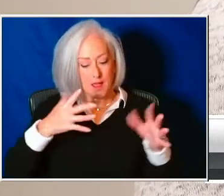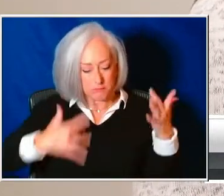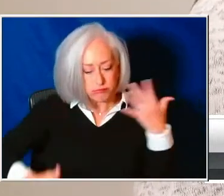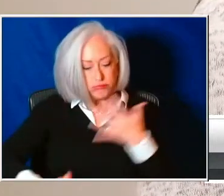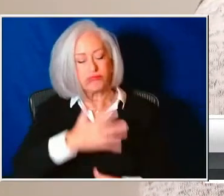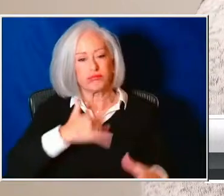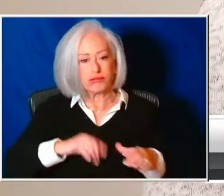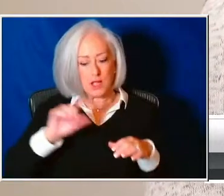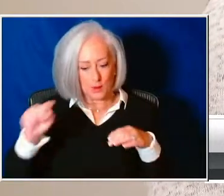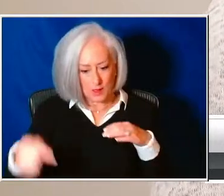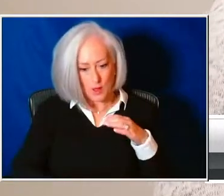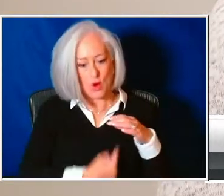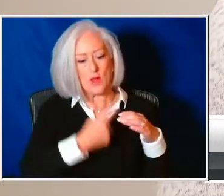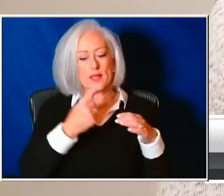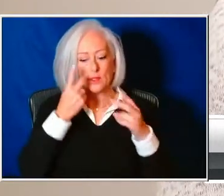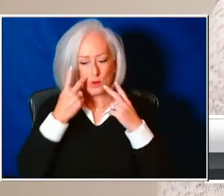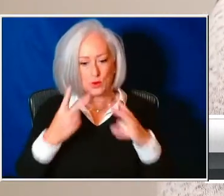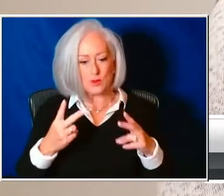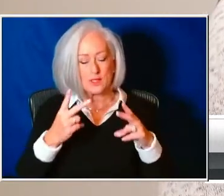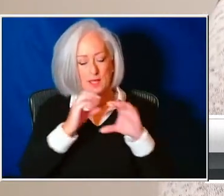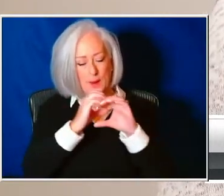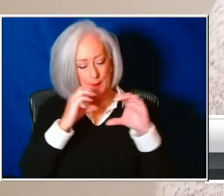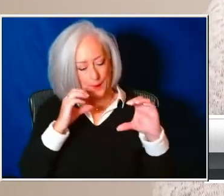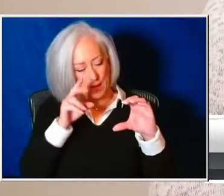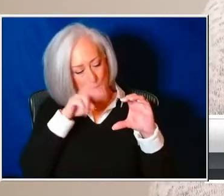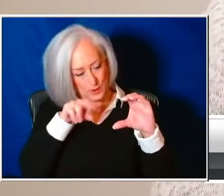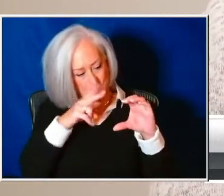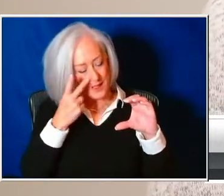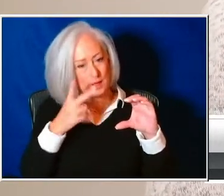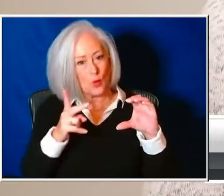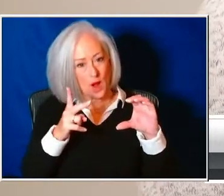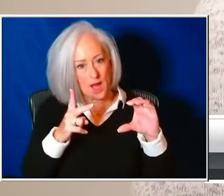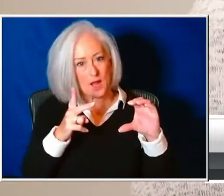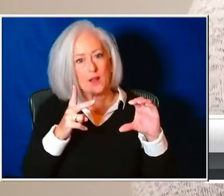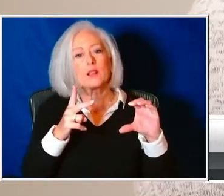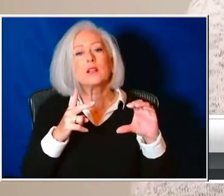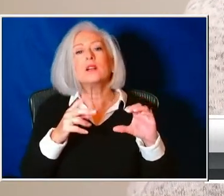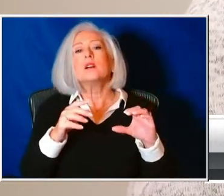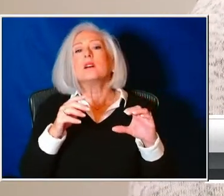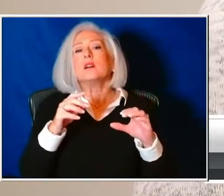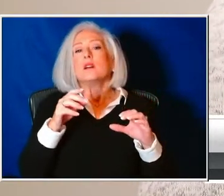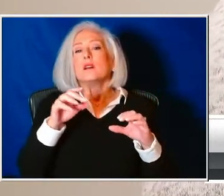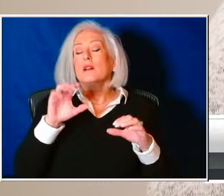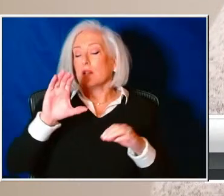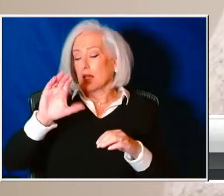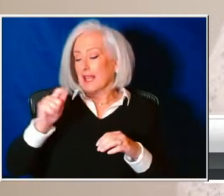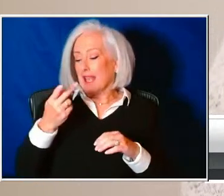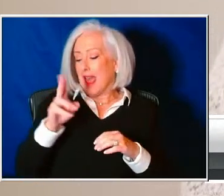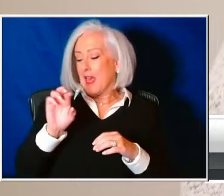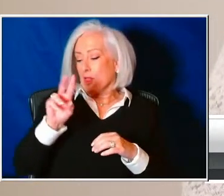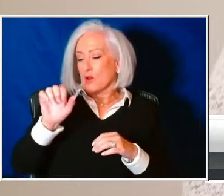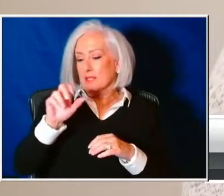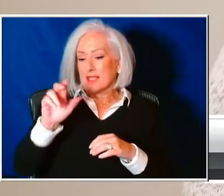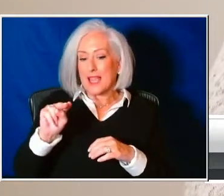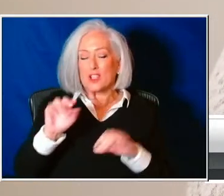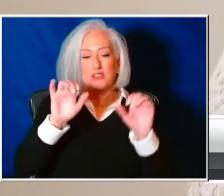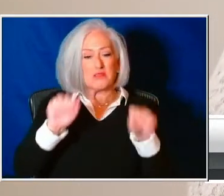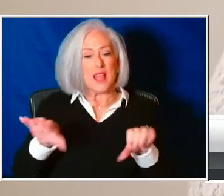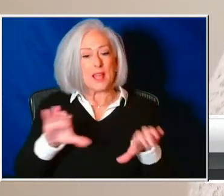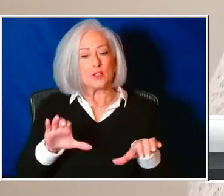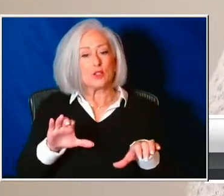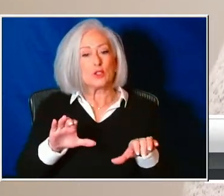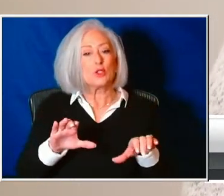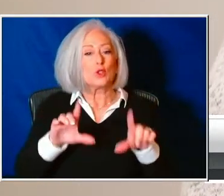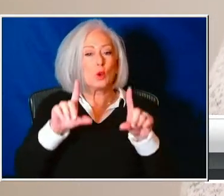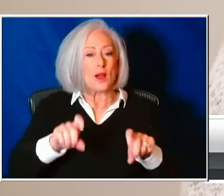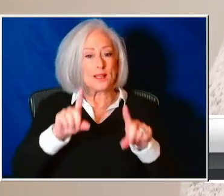then your provider is typically going to want to do a catheterization, and that's where they go in through the wrist or the groin and take a really